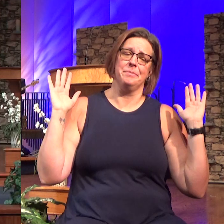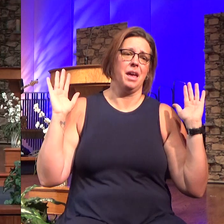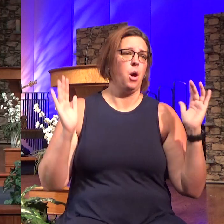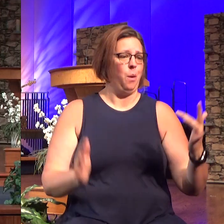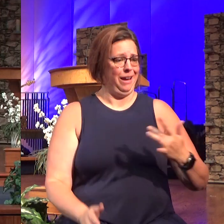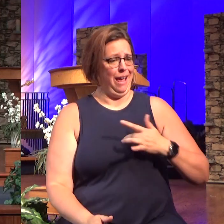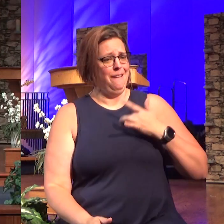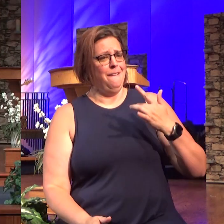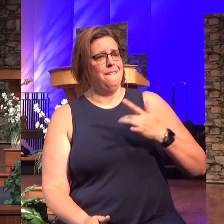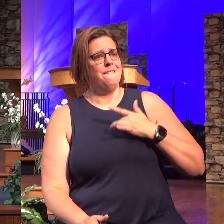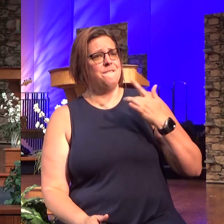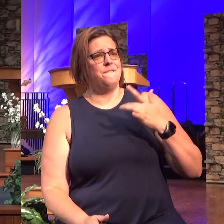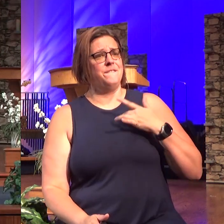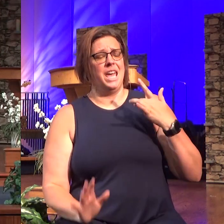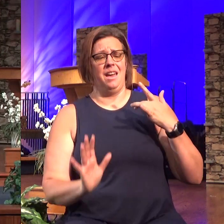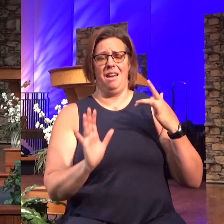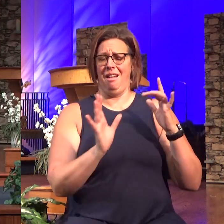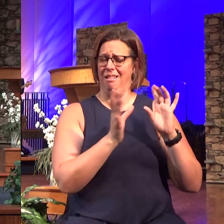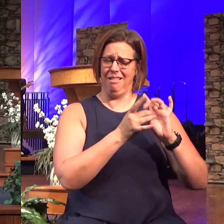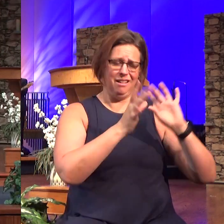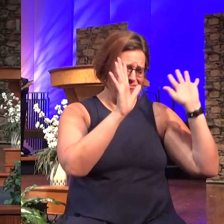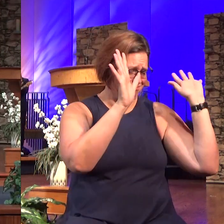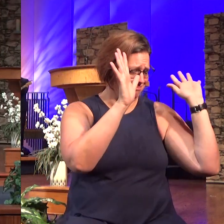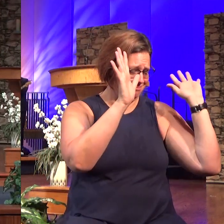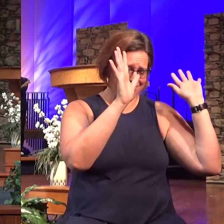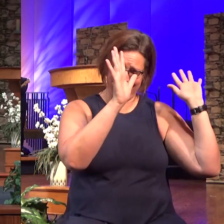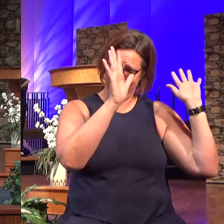and when I feel like throwing it all away,